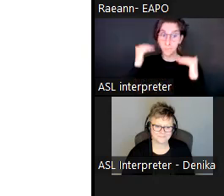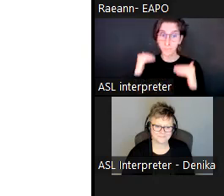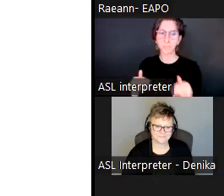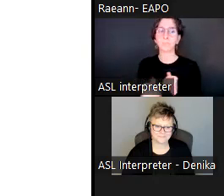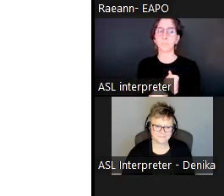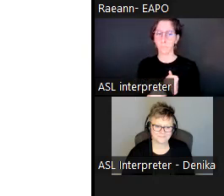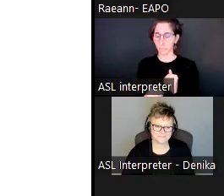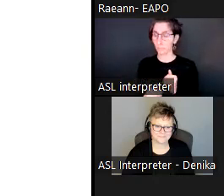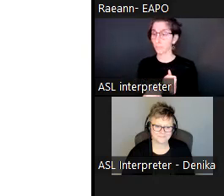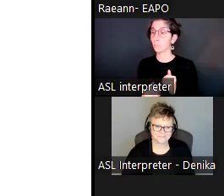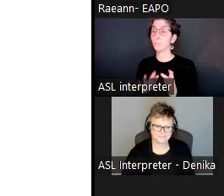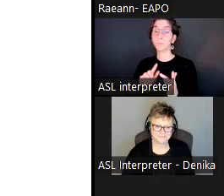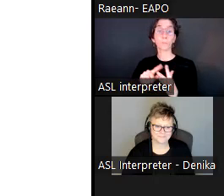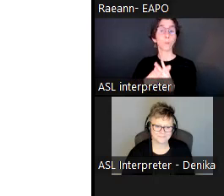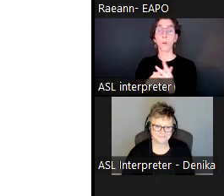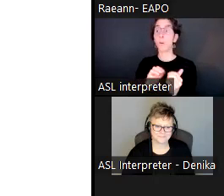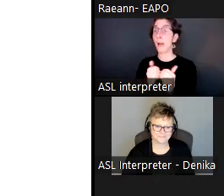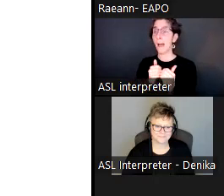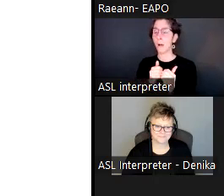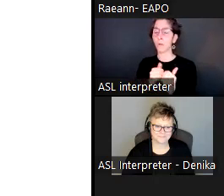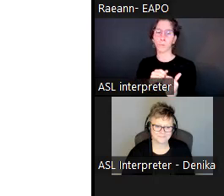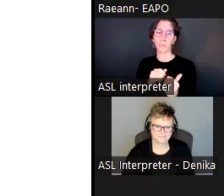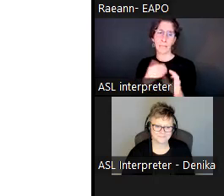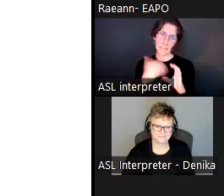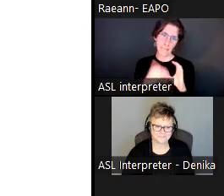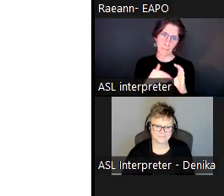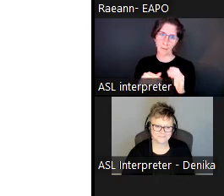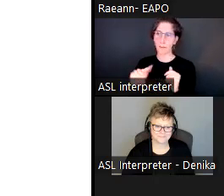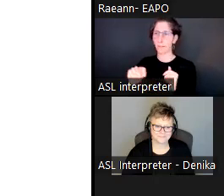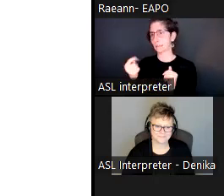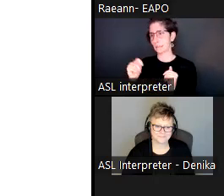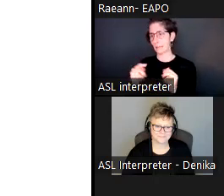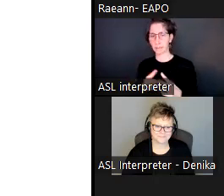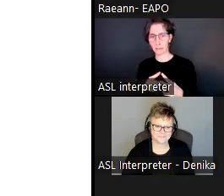fraud initiated by email or text message.